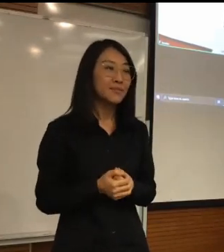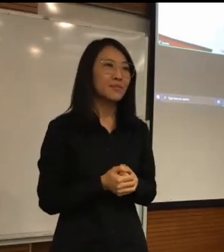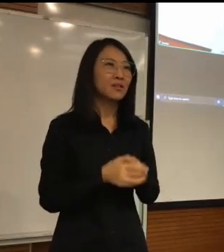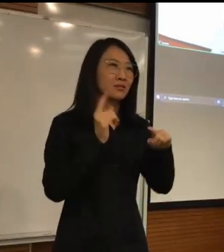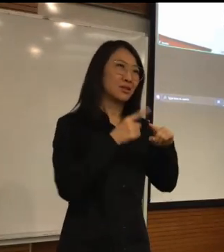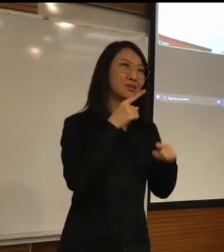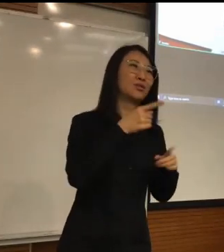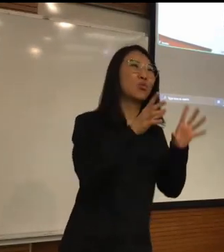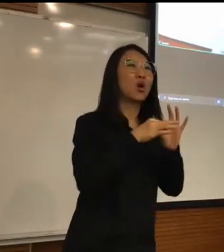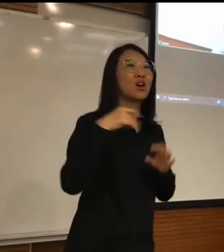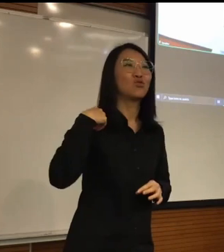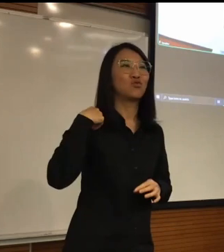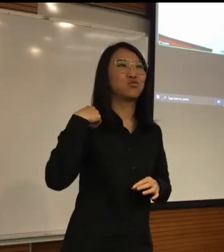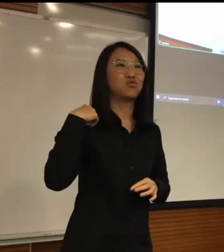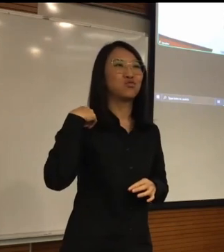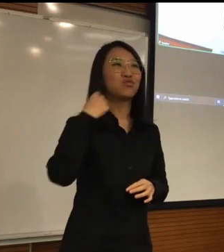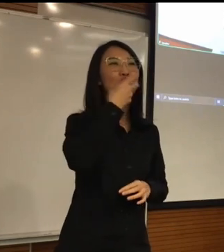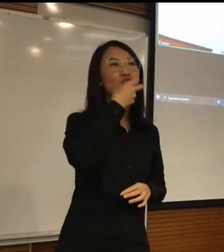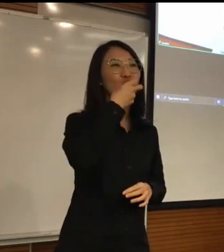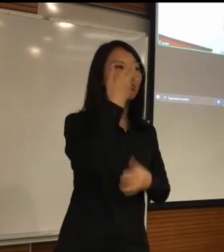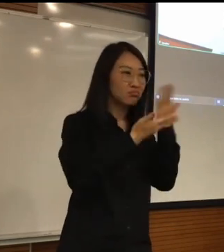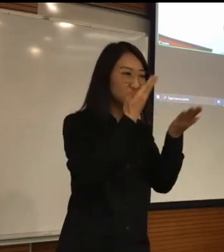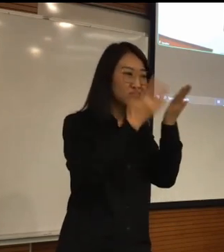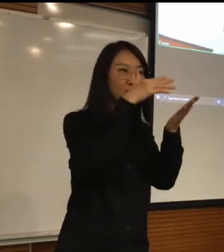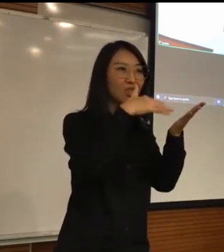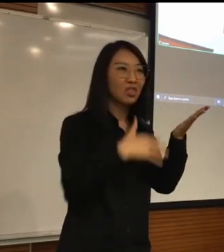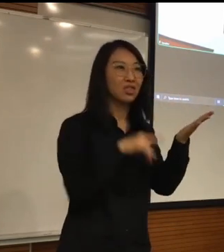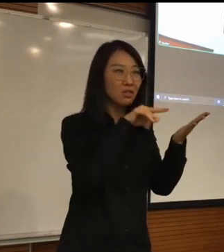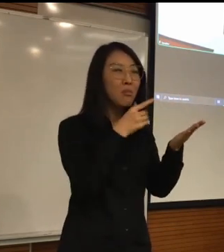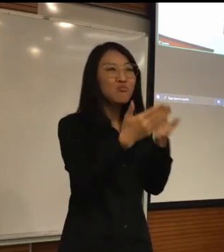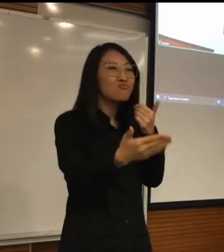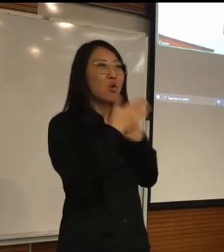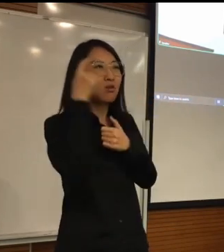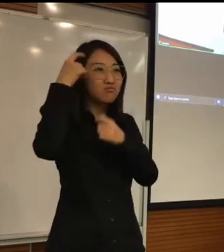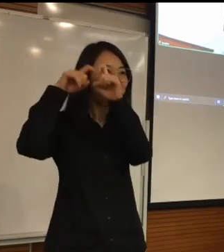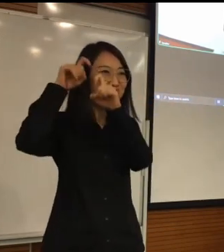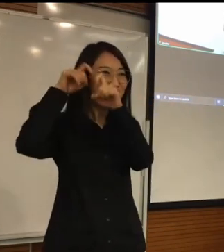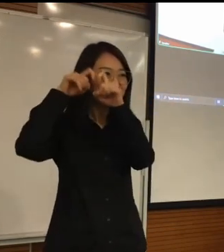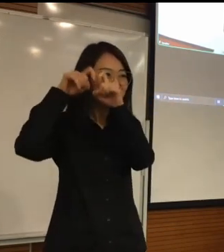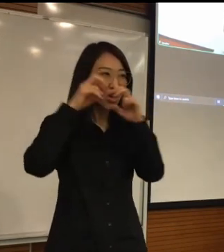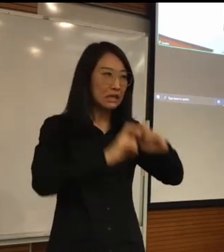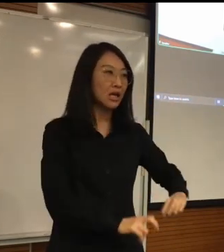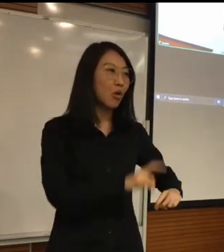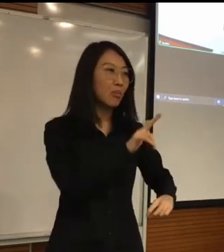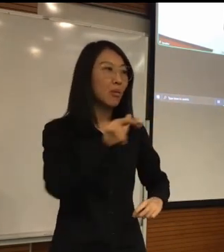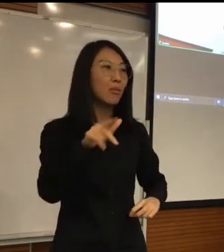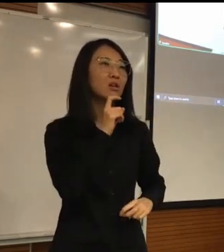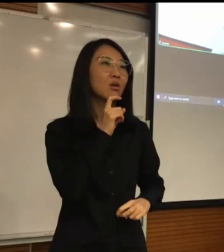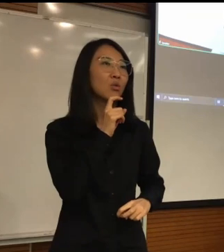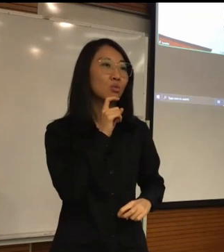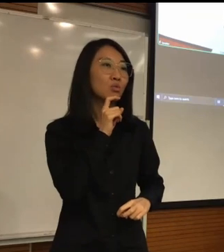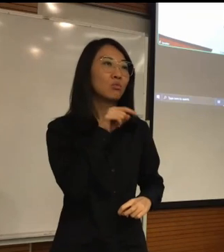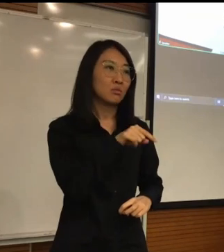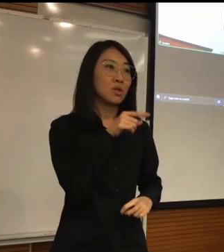some Chinese papers. So thanks for the contribution of Chinese cognitive linguists and other linguists to